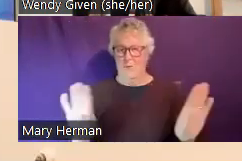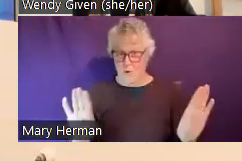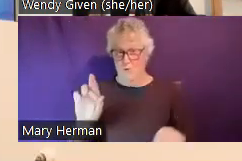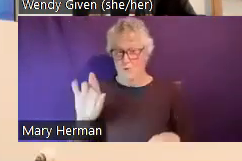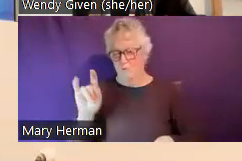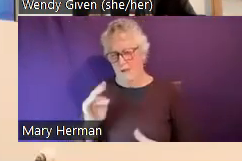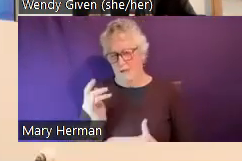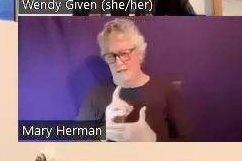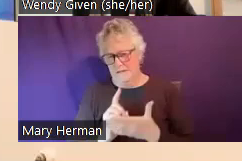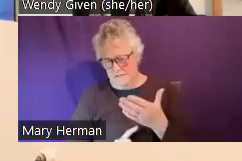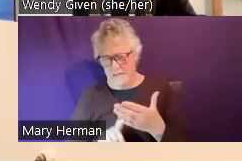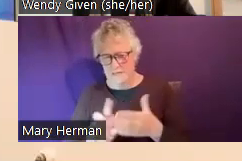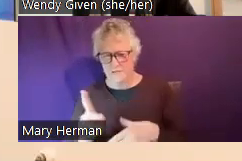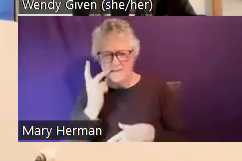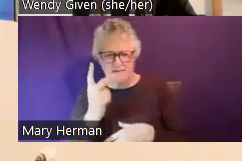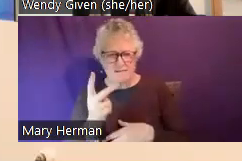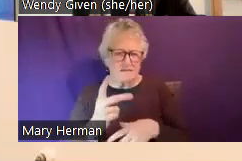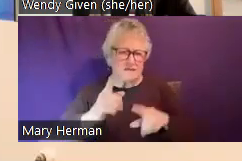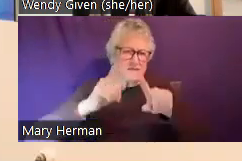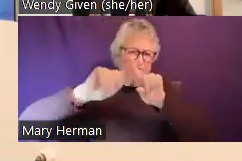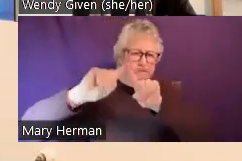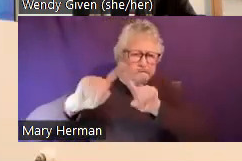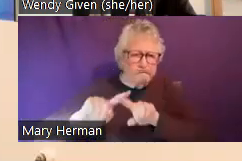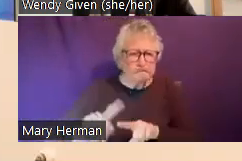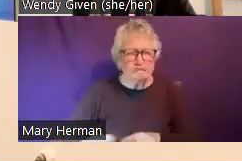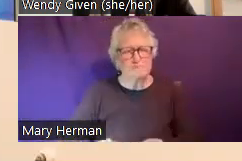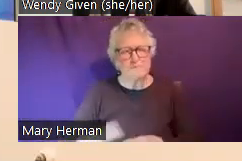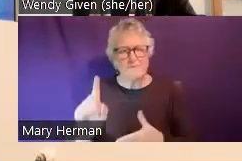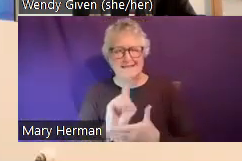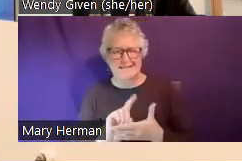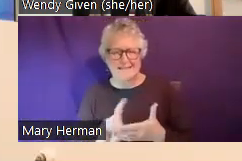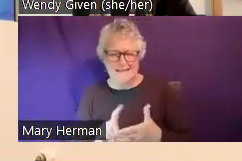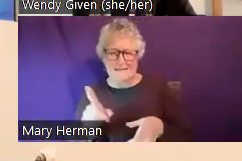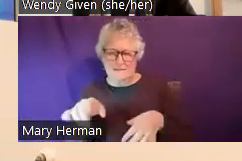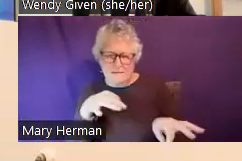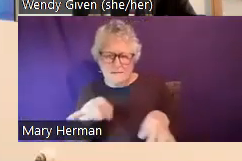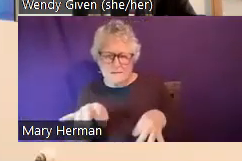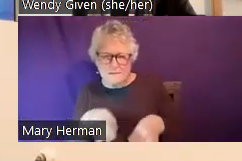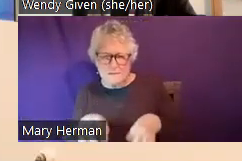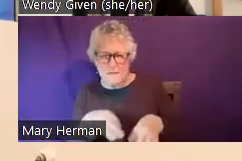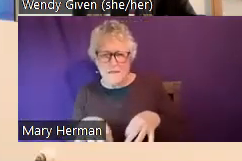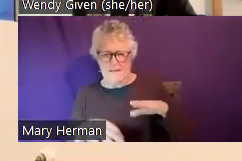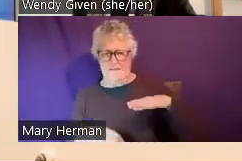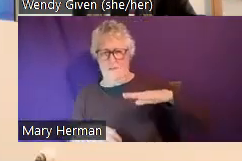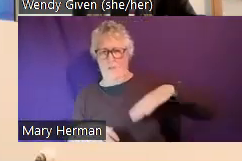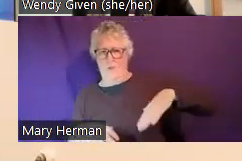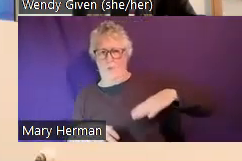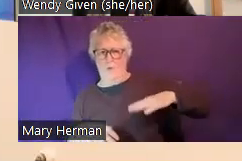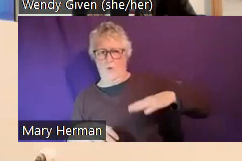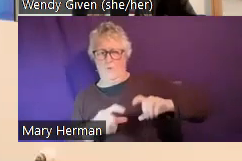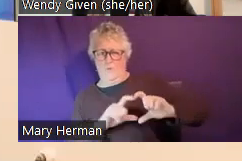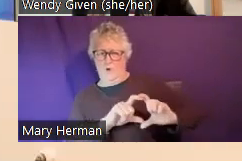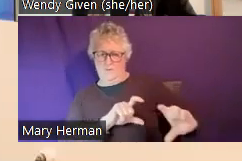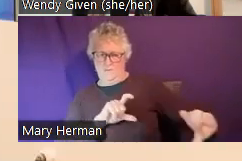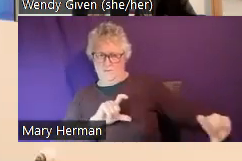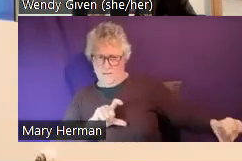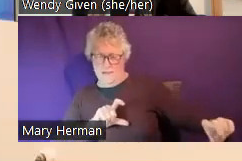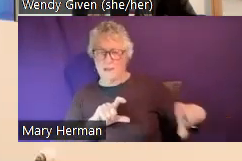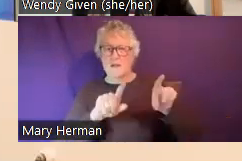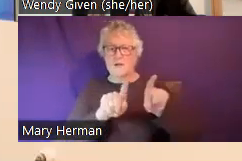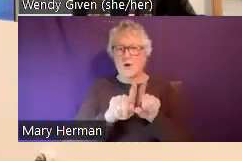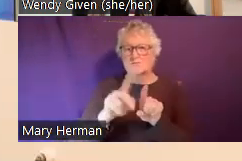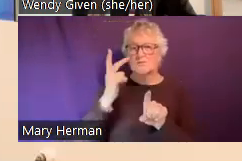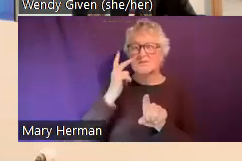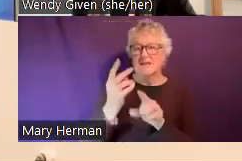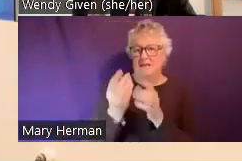of in the lower portion of this slide. And then you can also see these planters up here at the